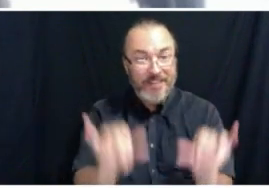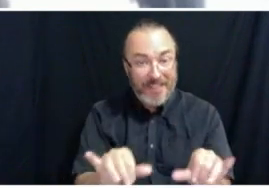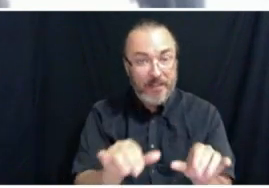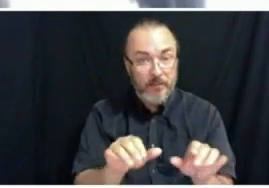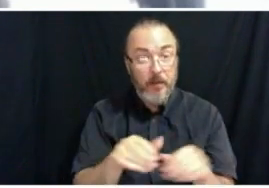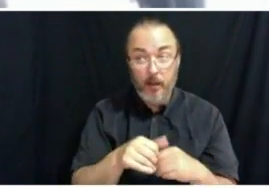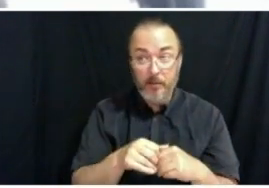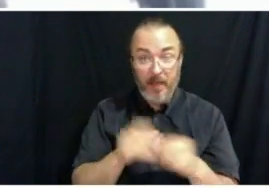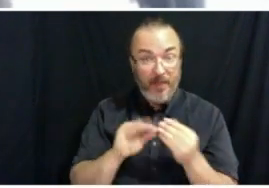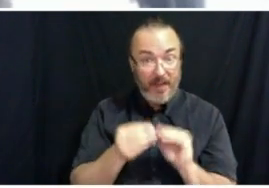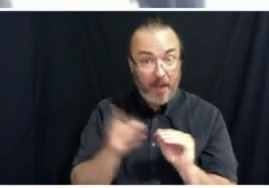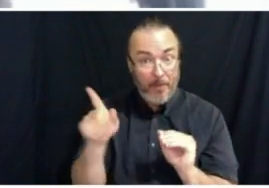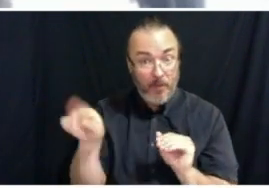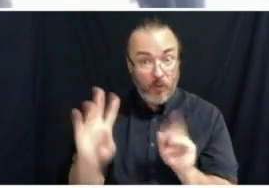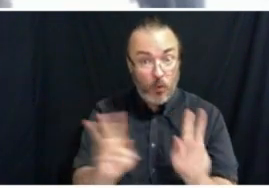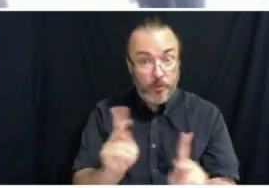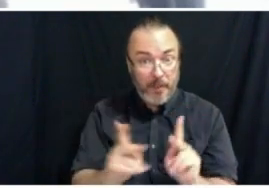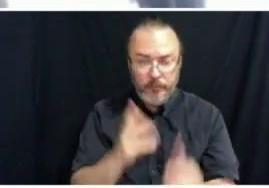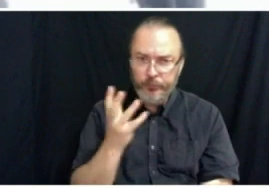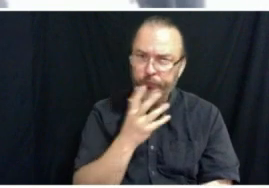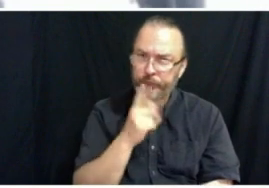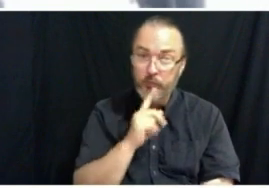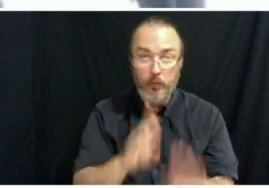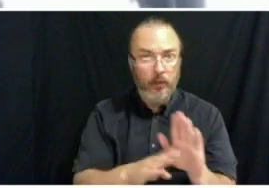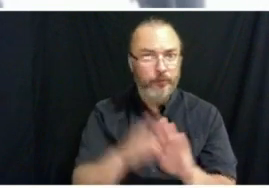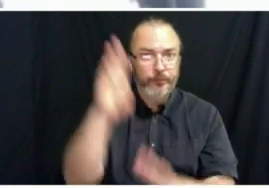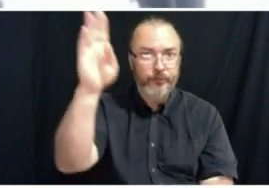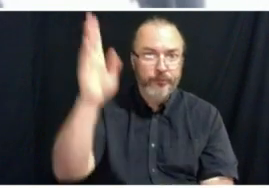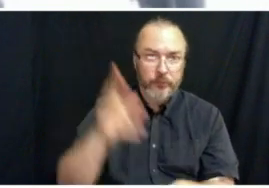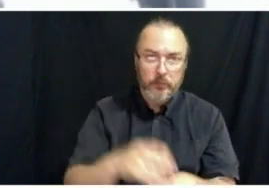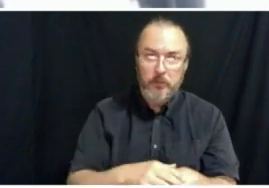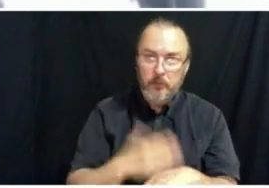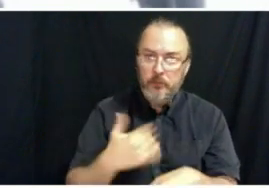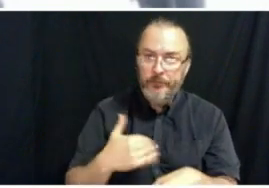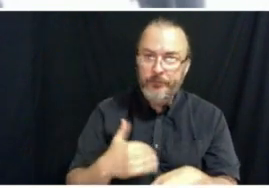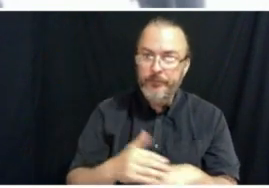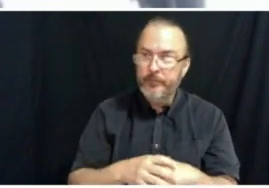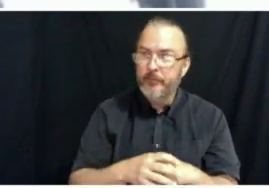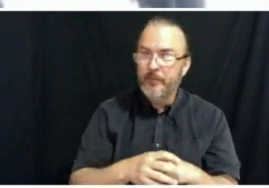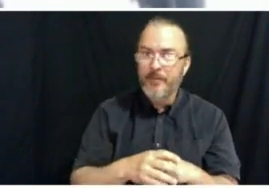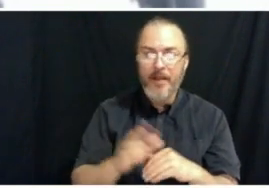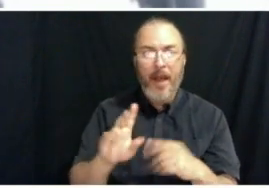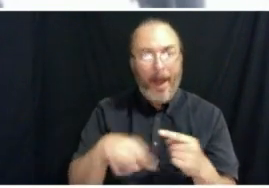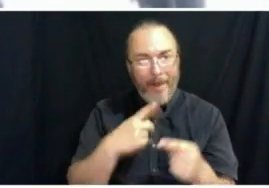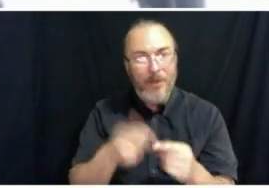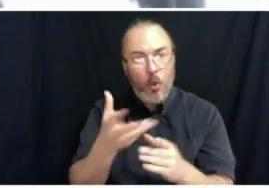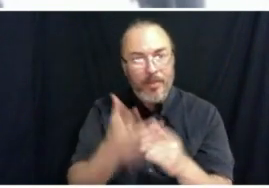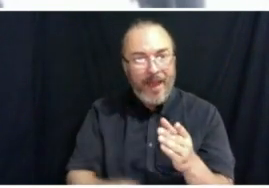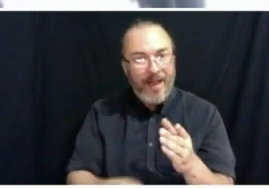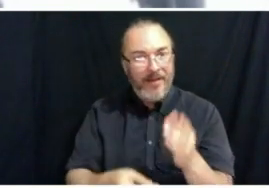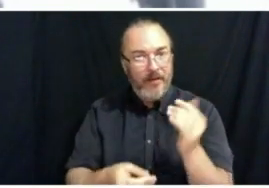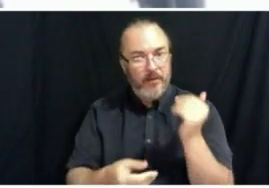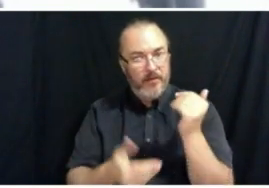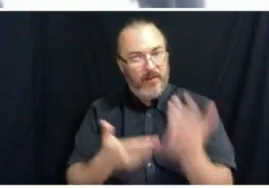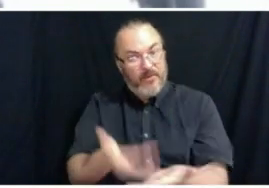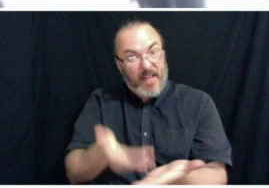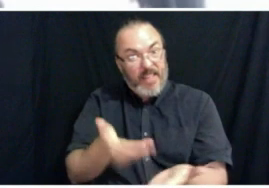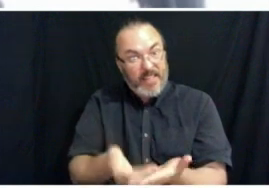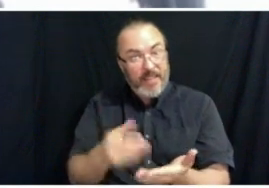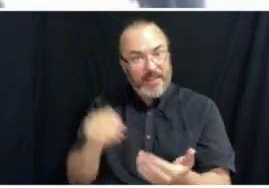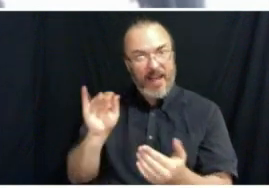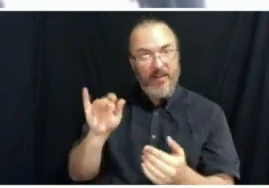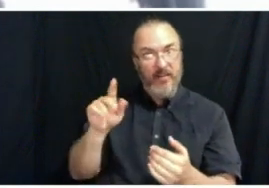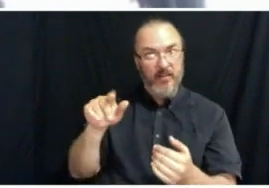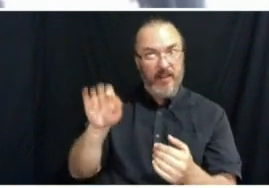of education has shone the light on the lack of funding and the fragility of those education